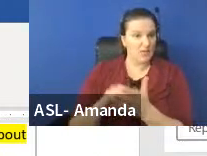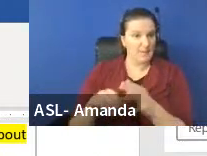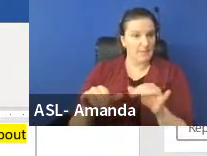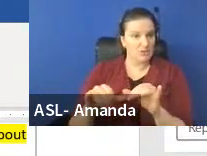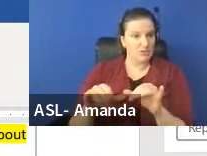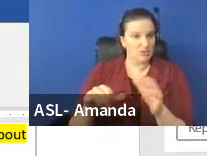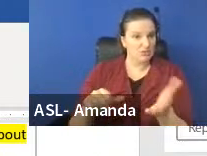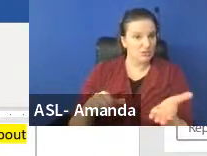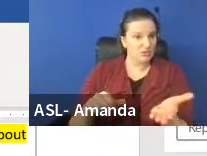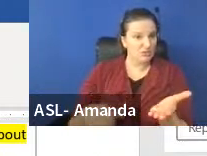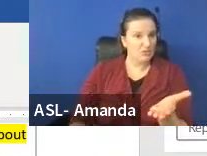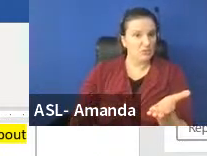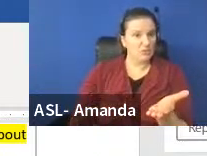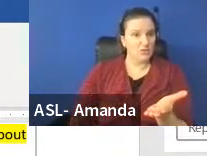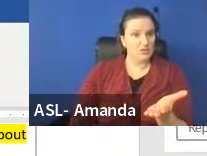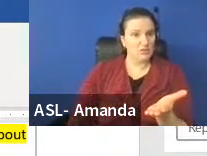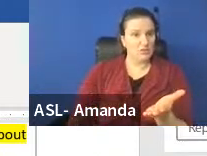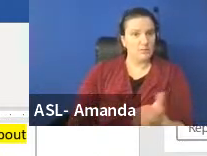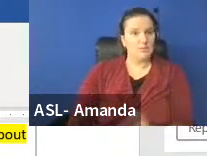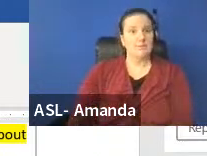measured?